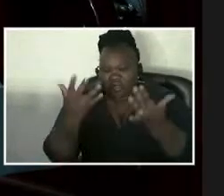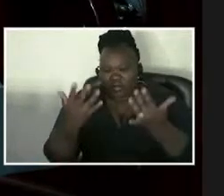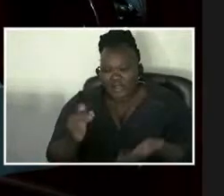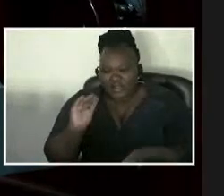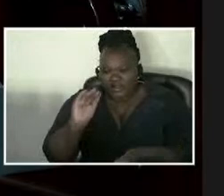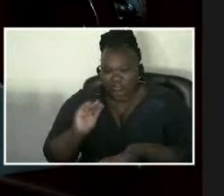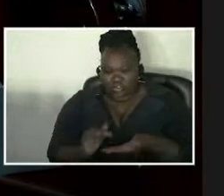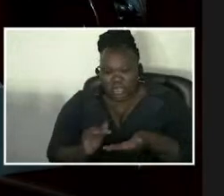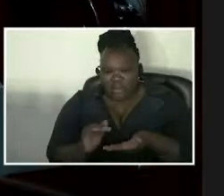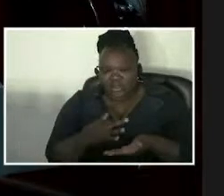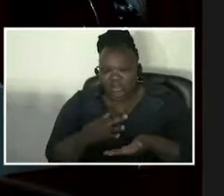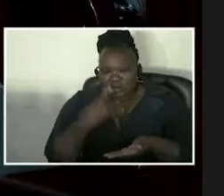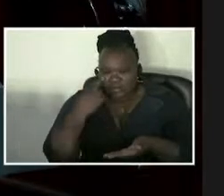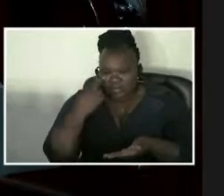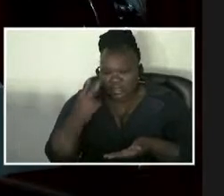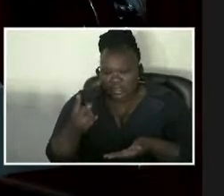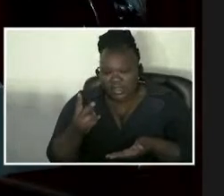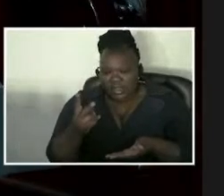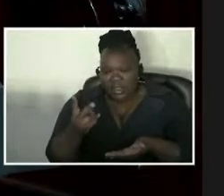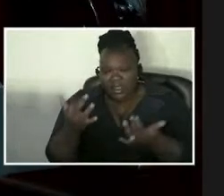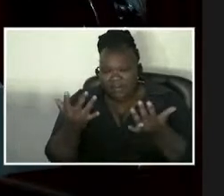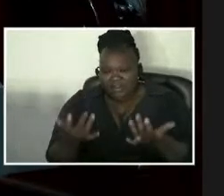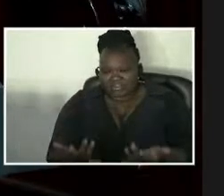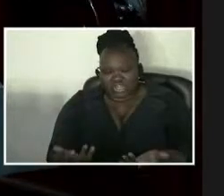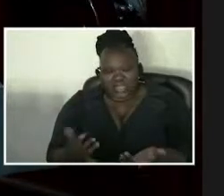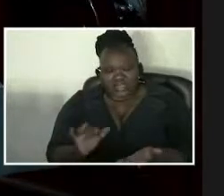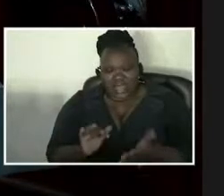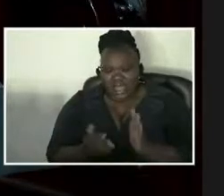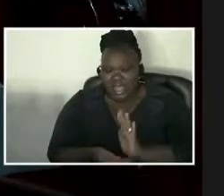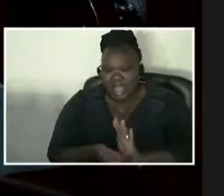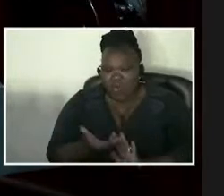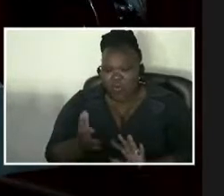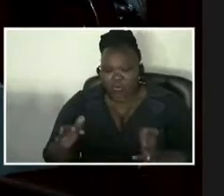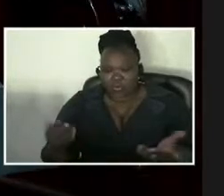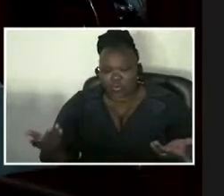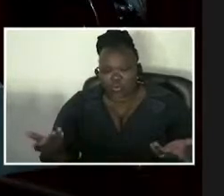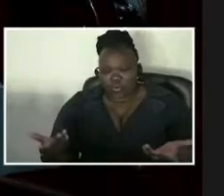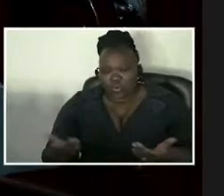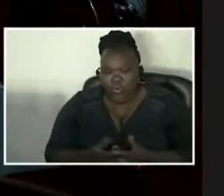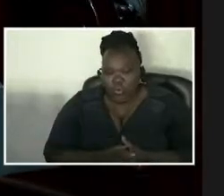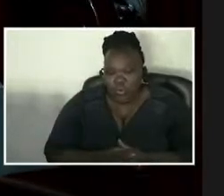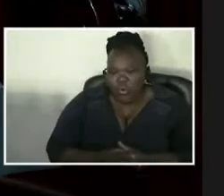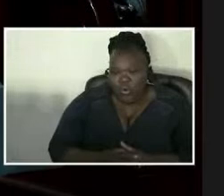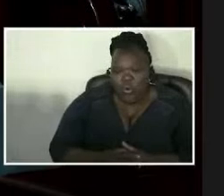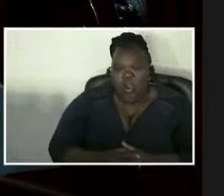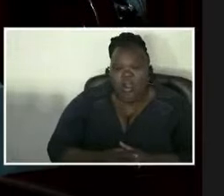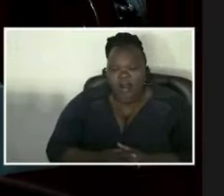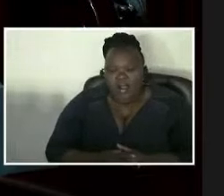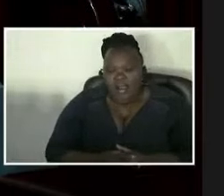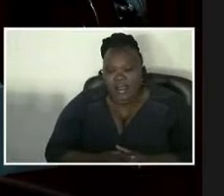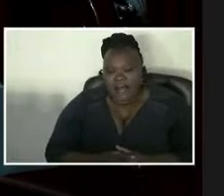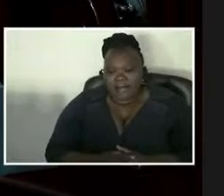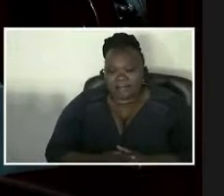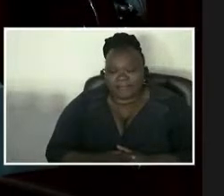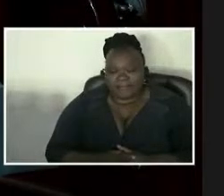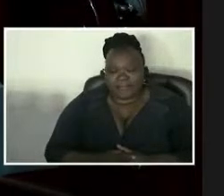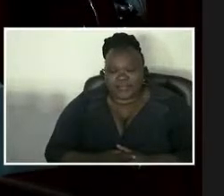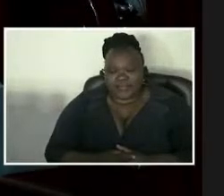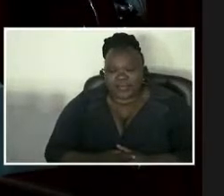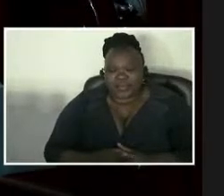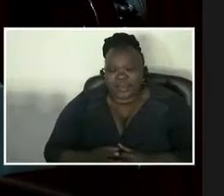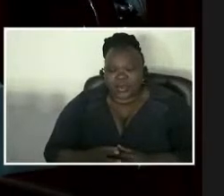we're seeing a budget that is not growing in line with inflation the budget for compensation of